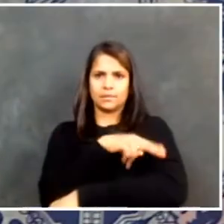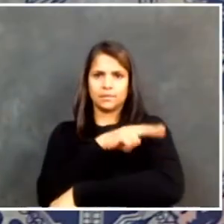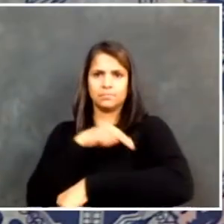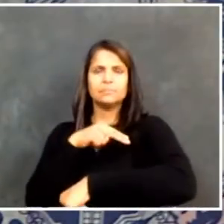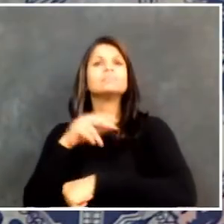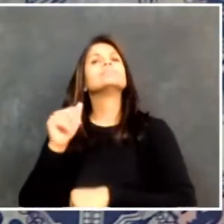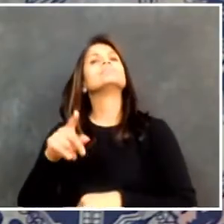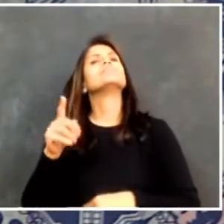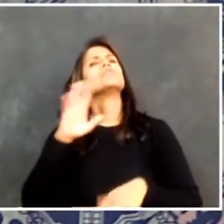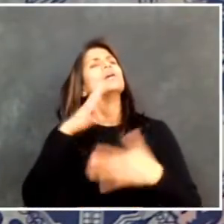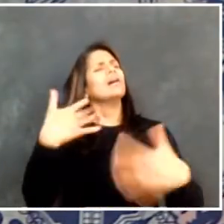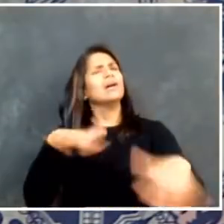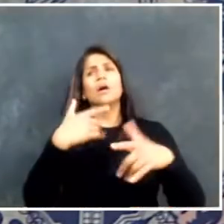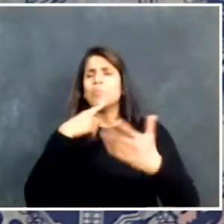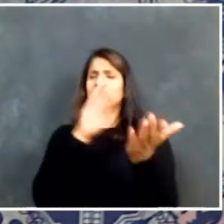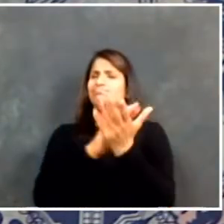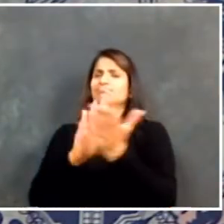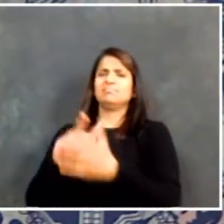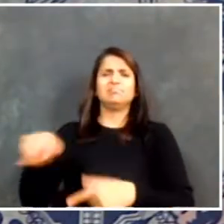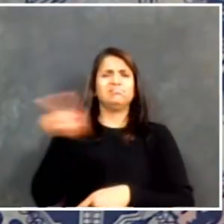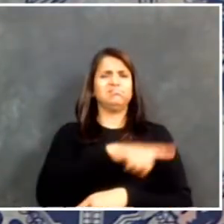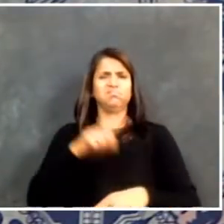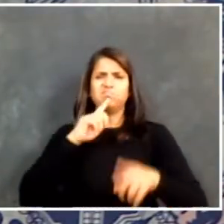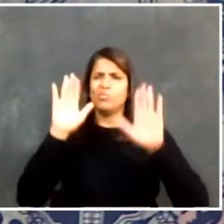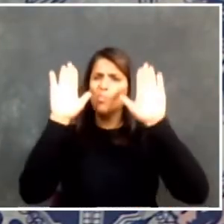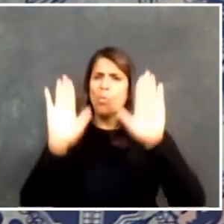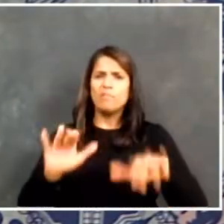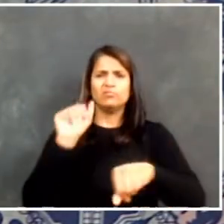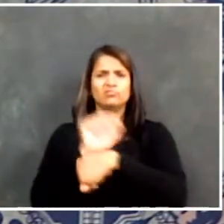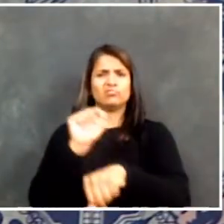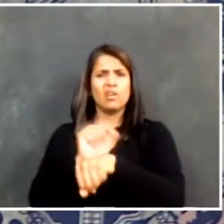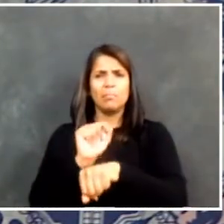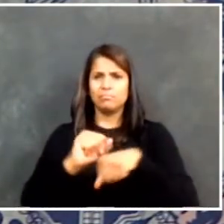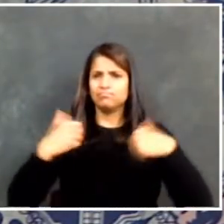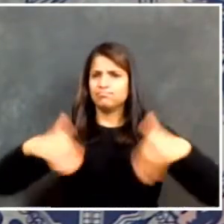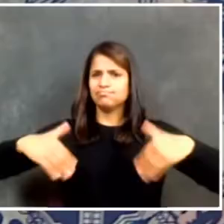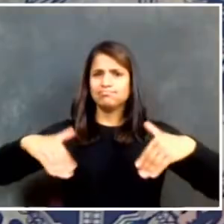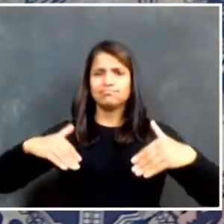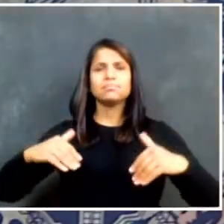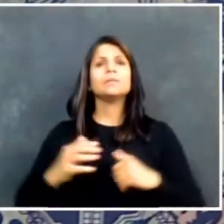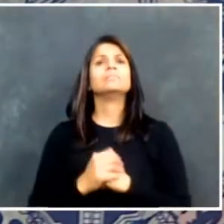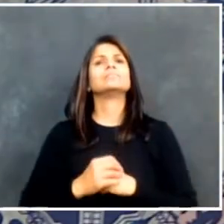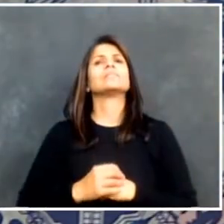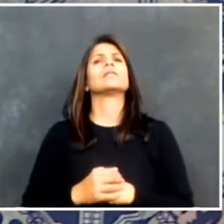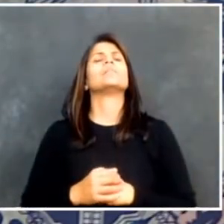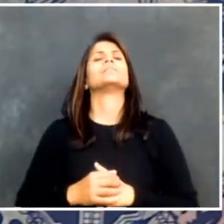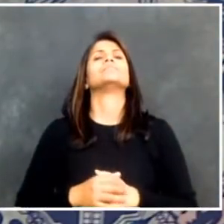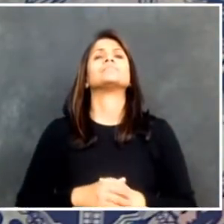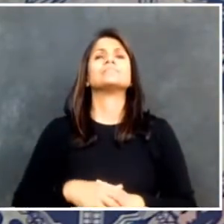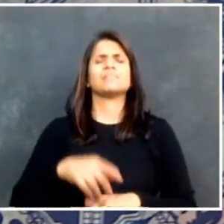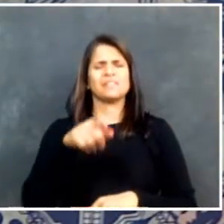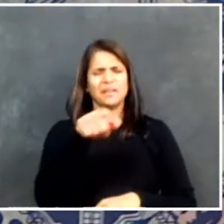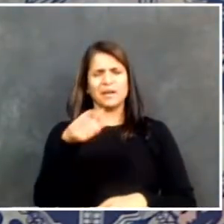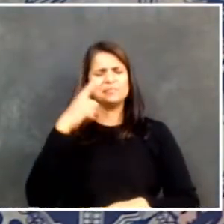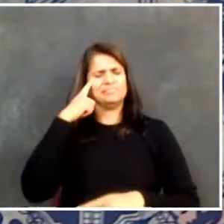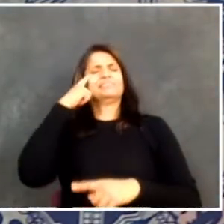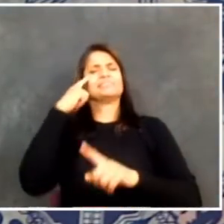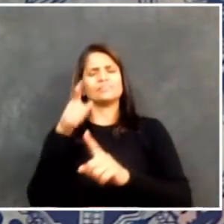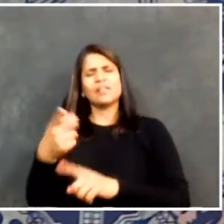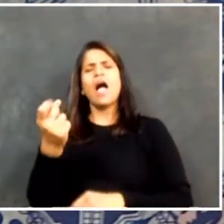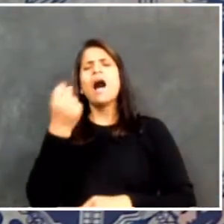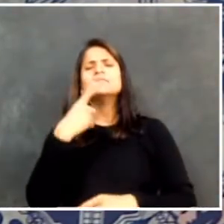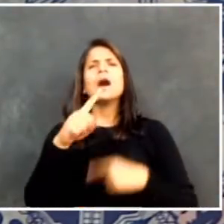for example, with a relationship to COVID and what was happening to people's bodies who were dealing with extraordinary physical stress